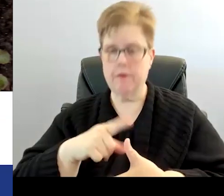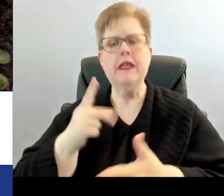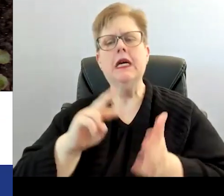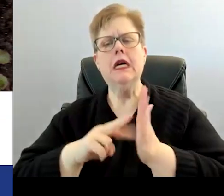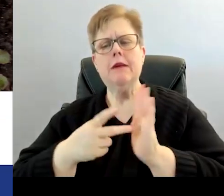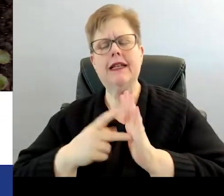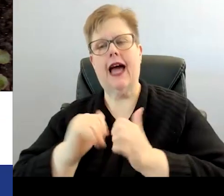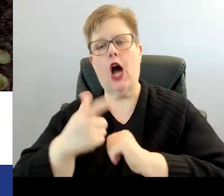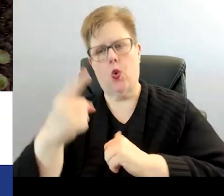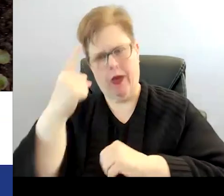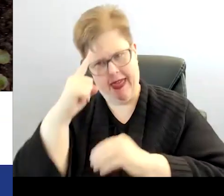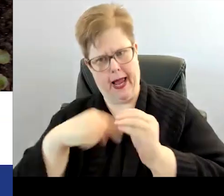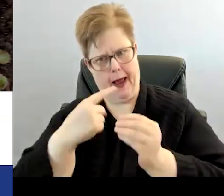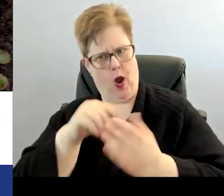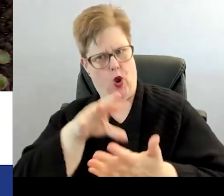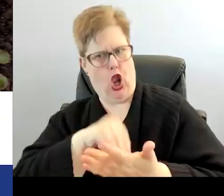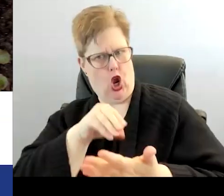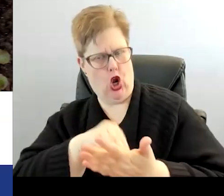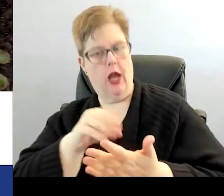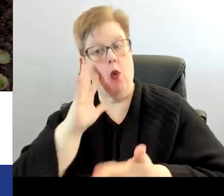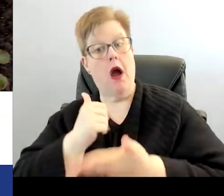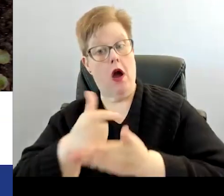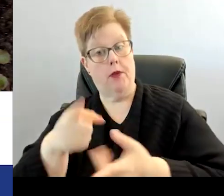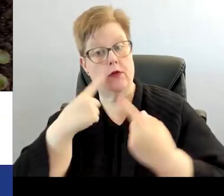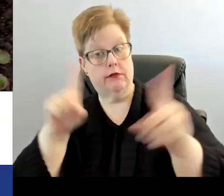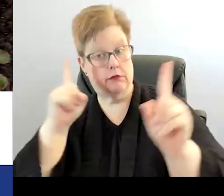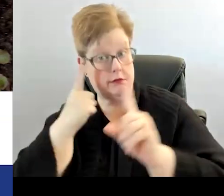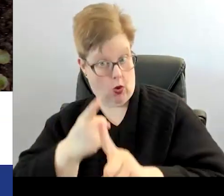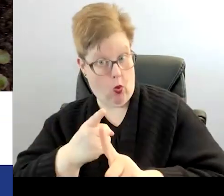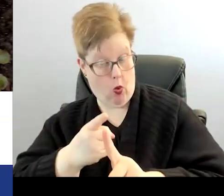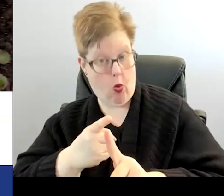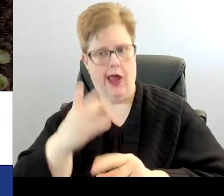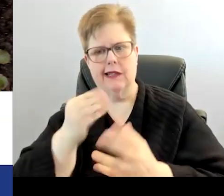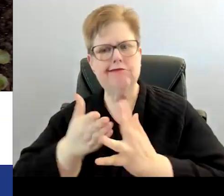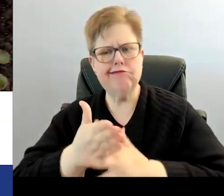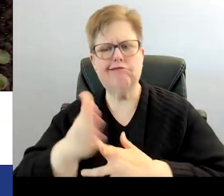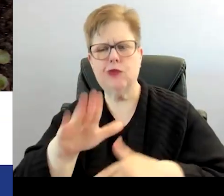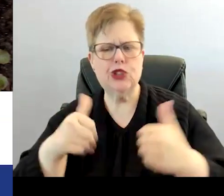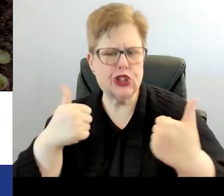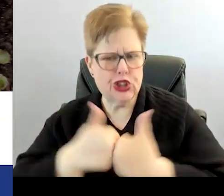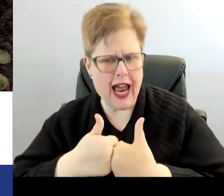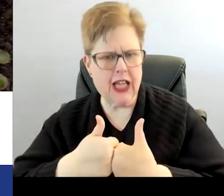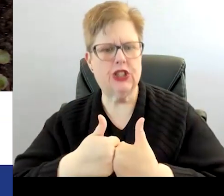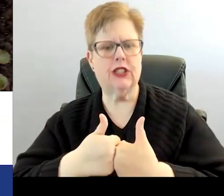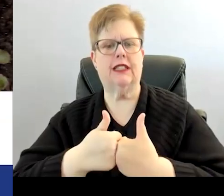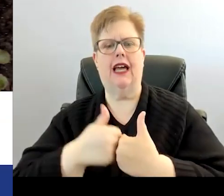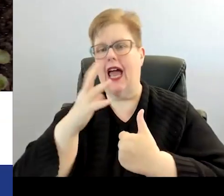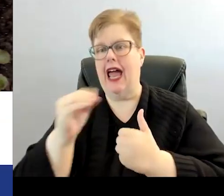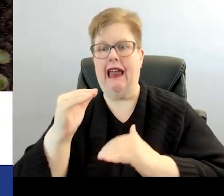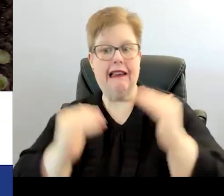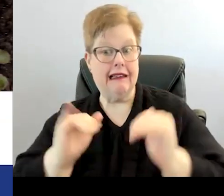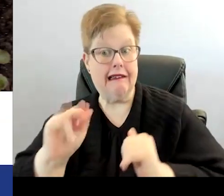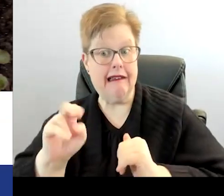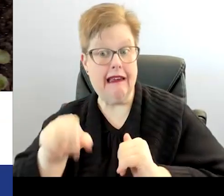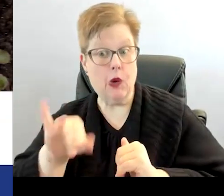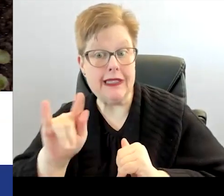is that how you think about learning can help you achieve your goals and navigate challenges and inequity.